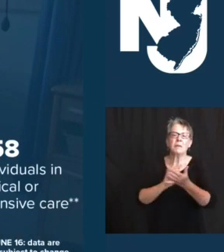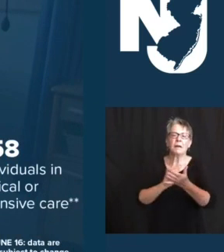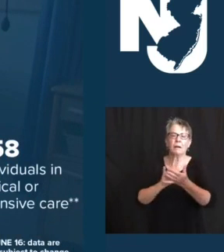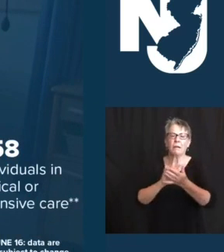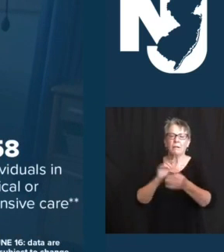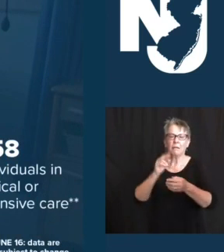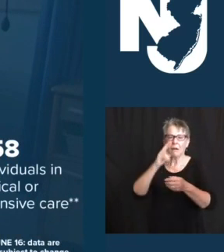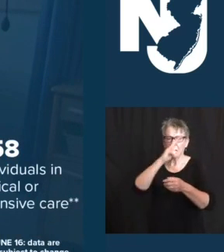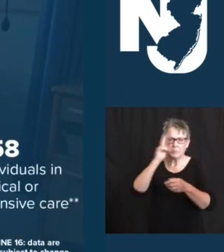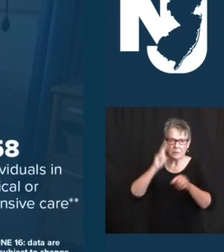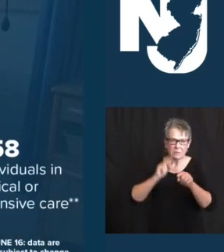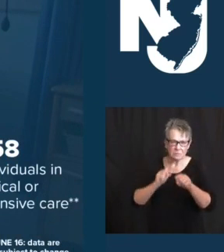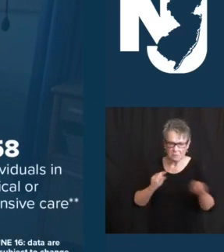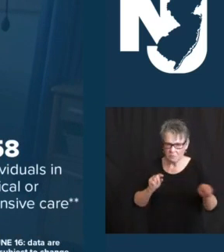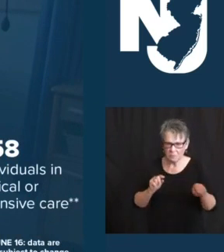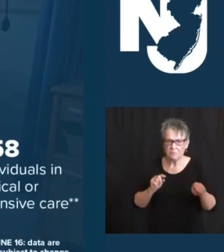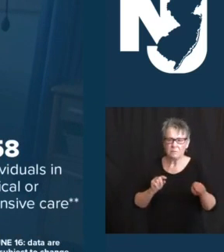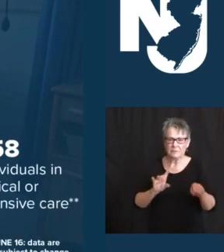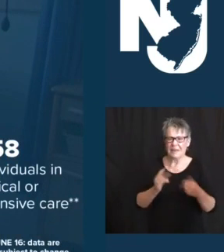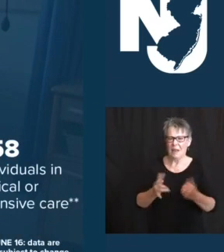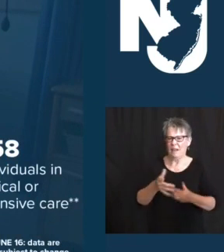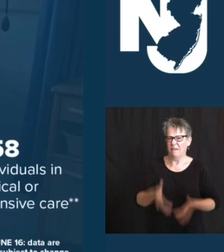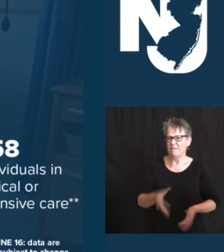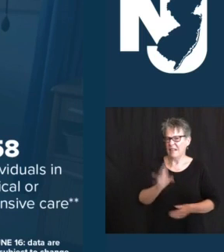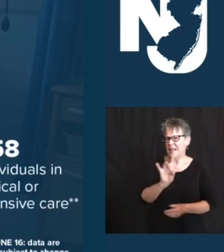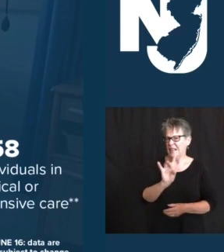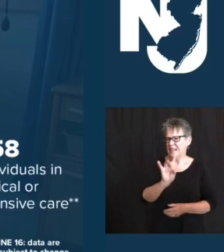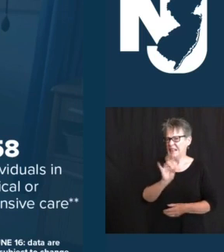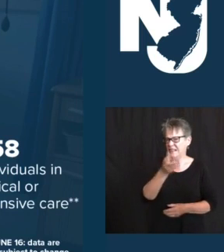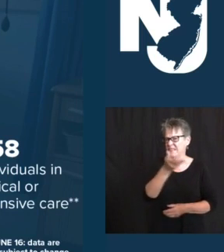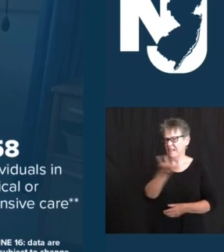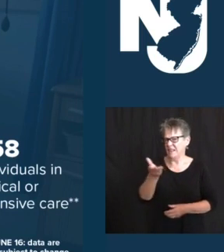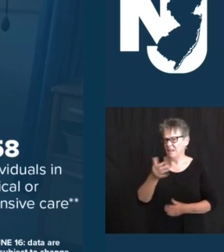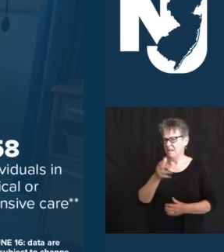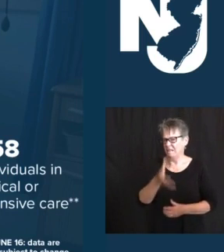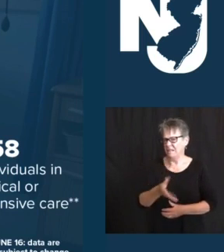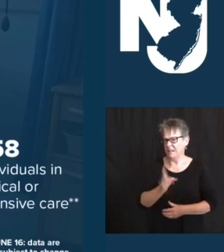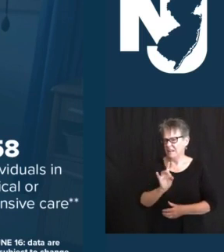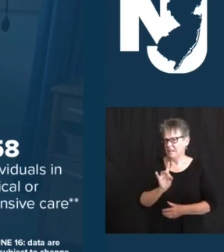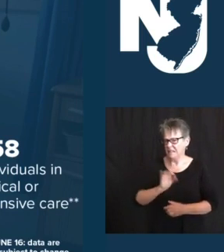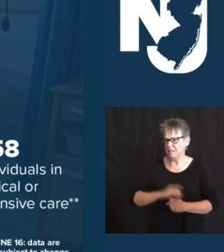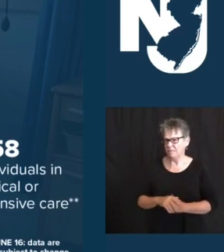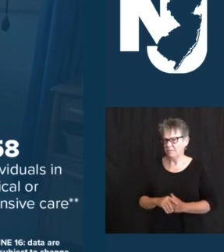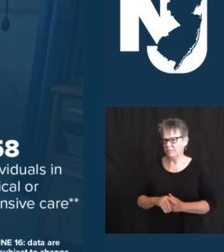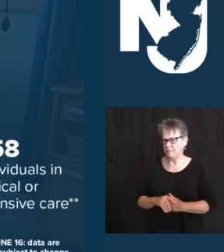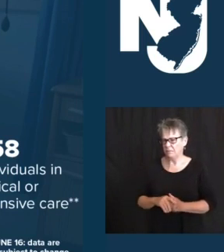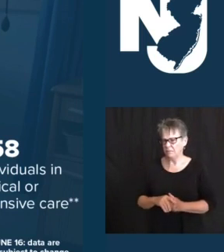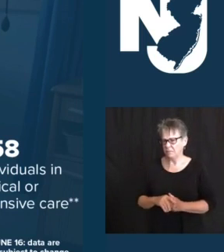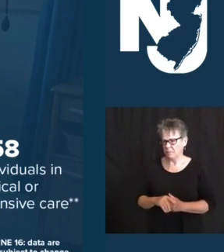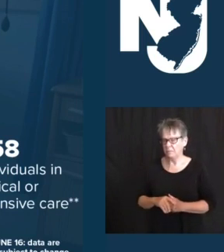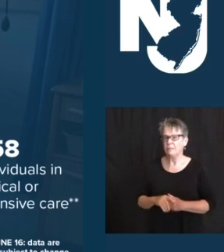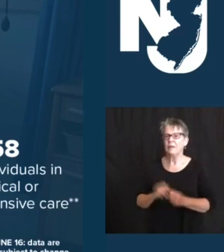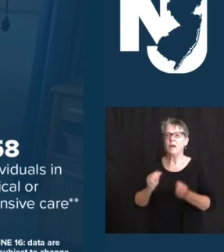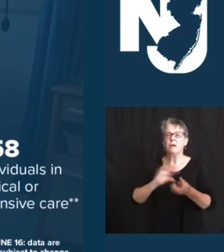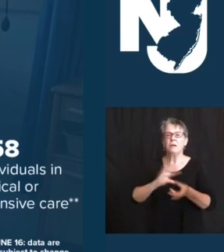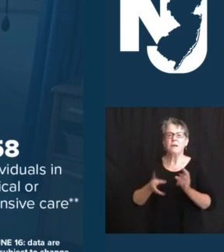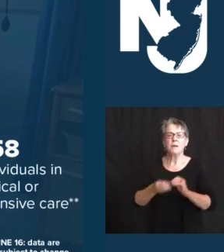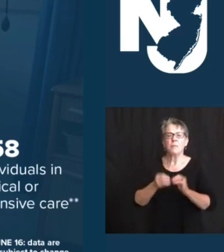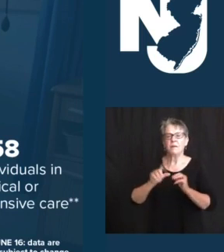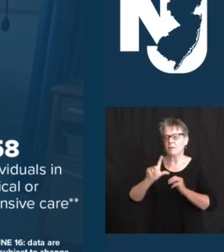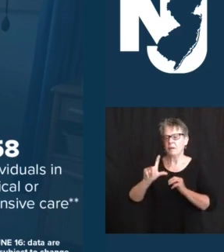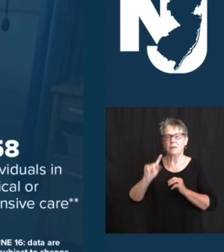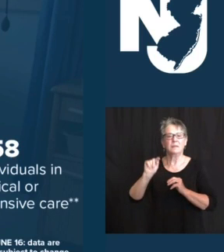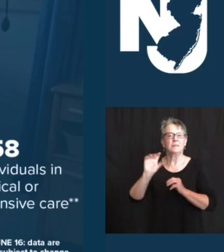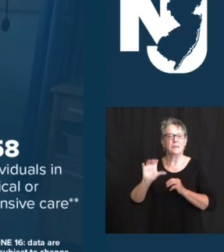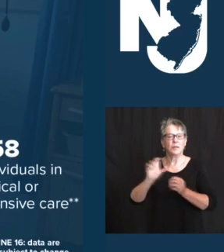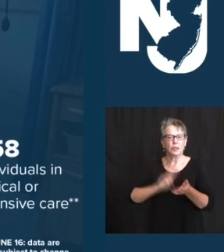35,437, and the loss of life in our long-term care facilities, 6,079 blessed brothers and sisters from our